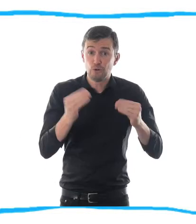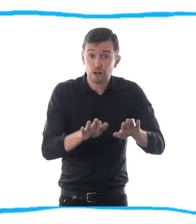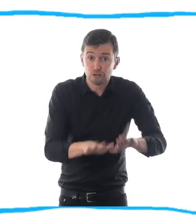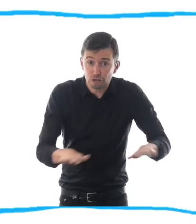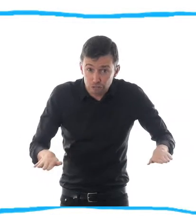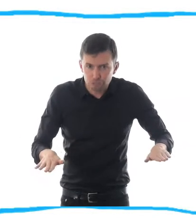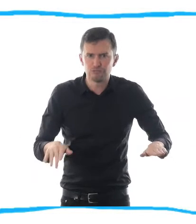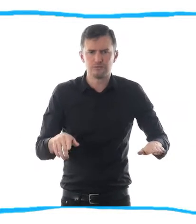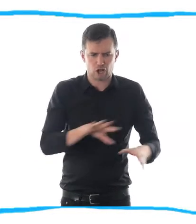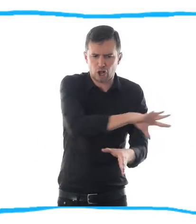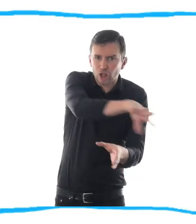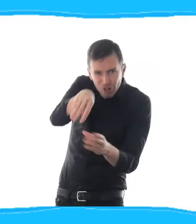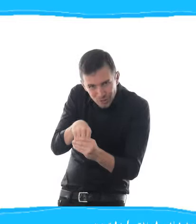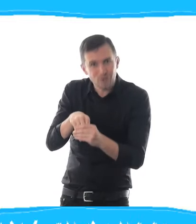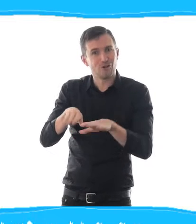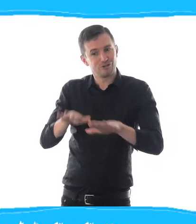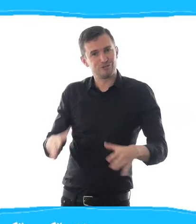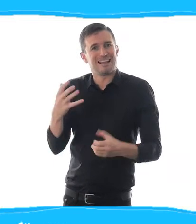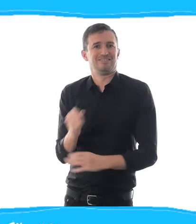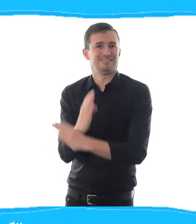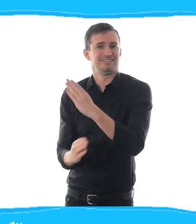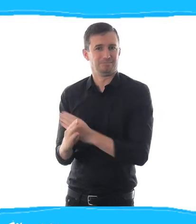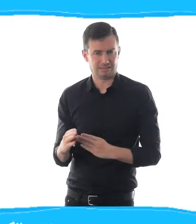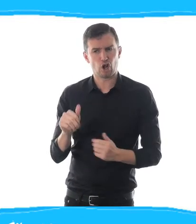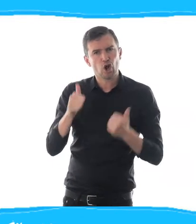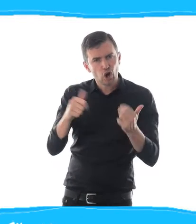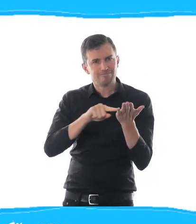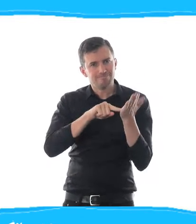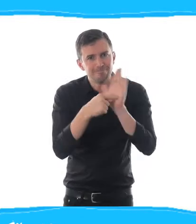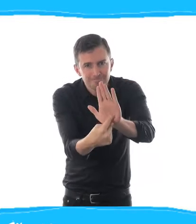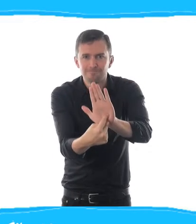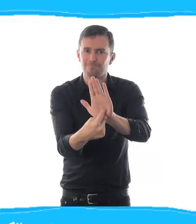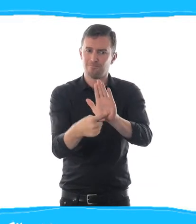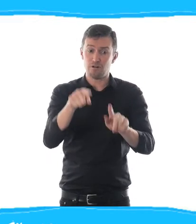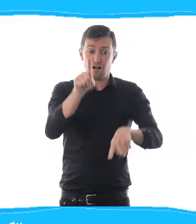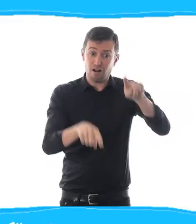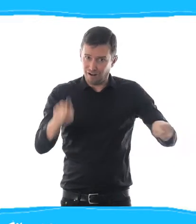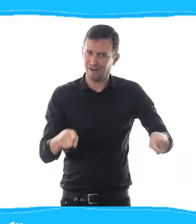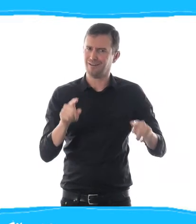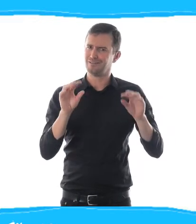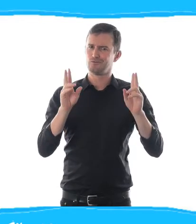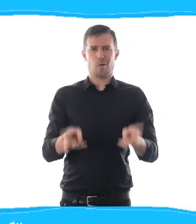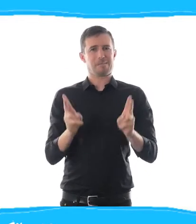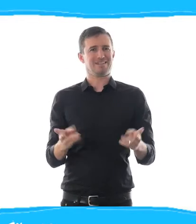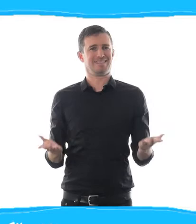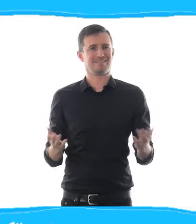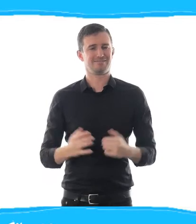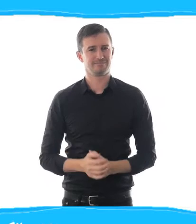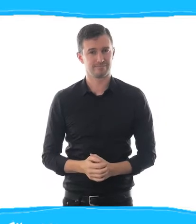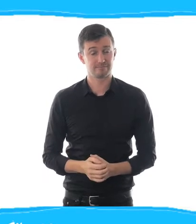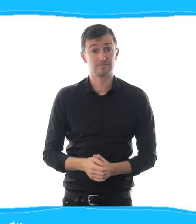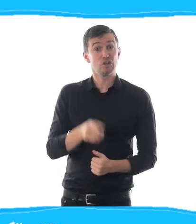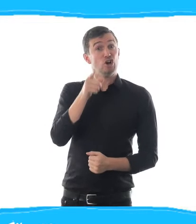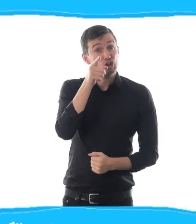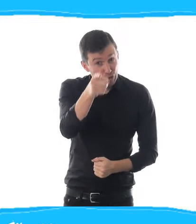training, attitudes can change. Early childhood initiatives that include children with disabilities are an excellent opportunity to